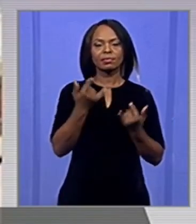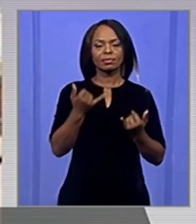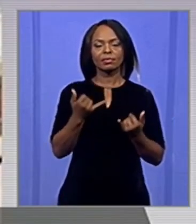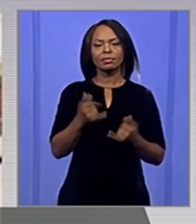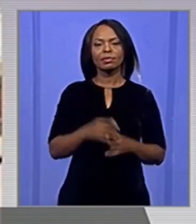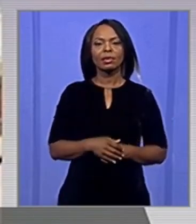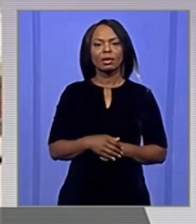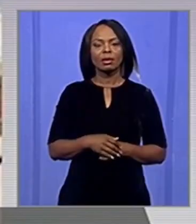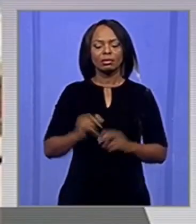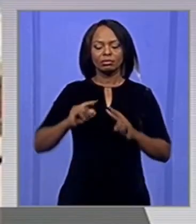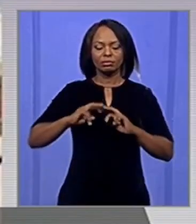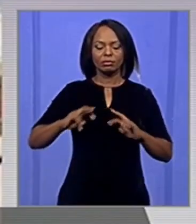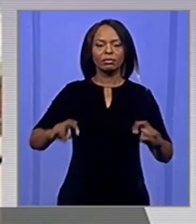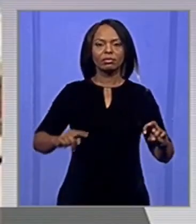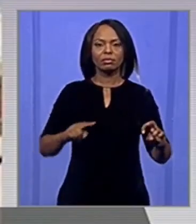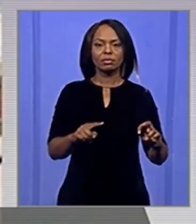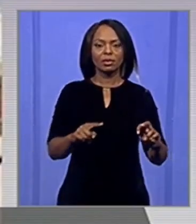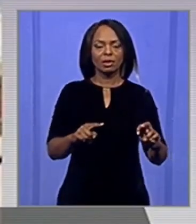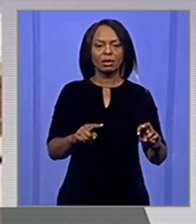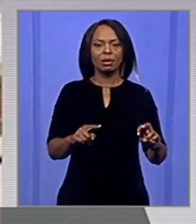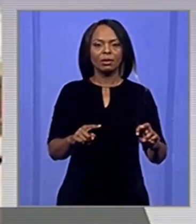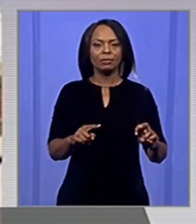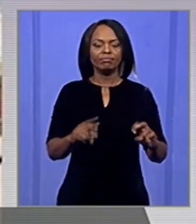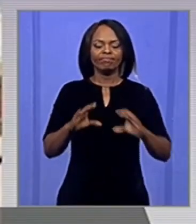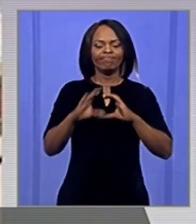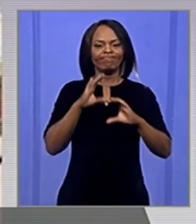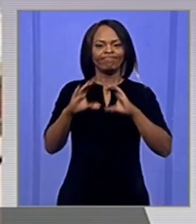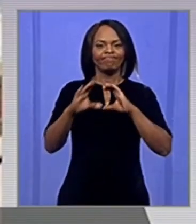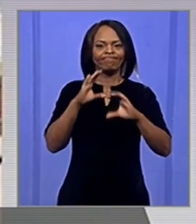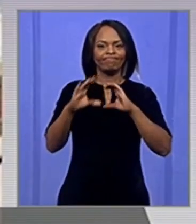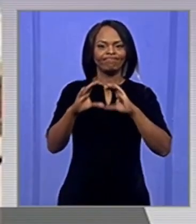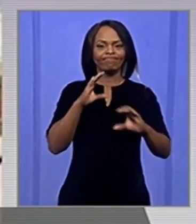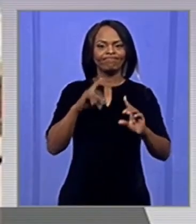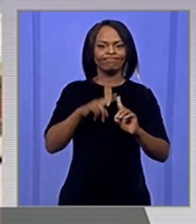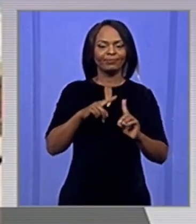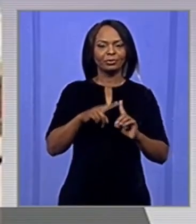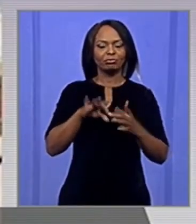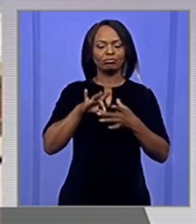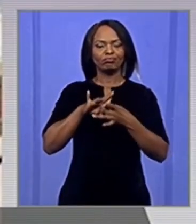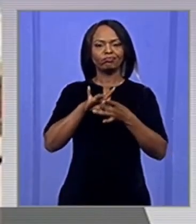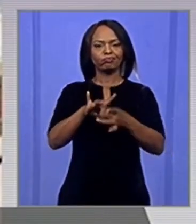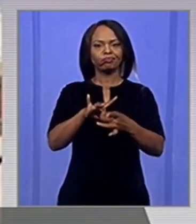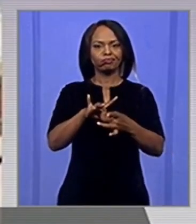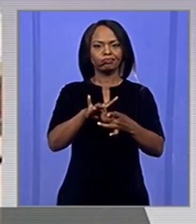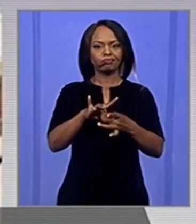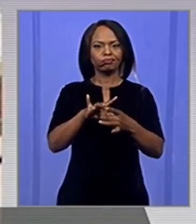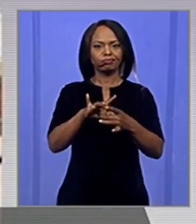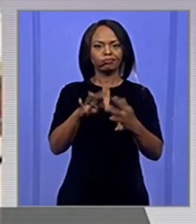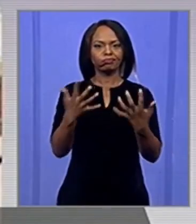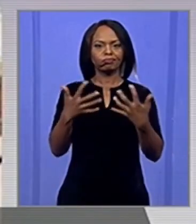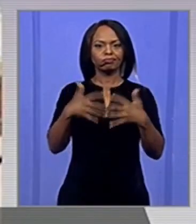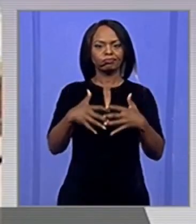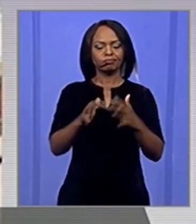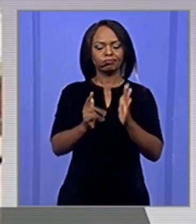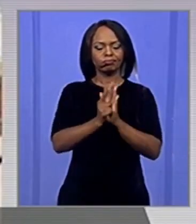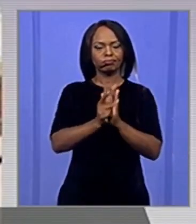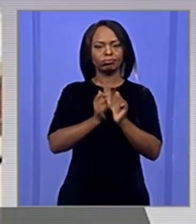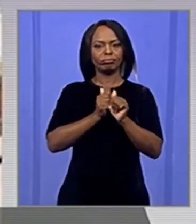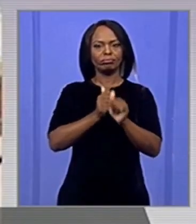purported investigation was communicated, she remains committed to cooperate fully with the law